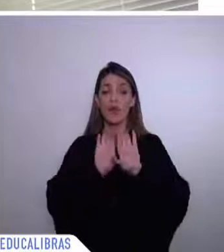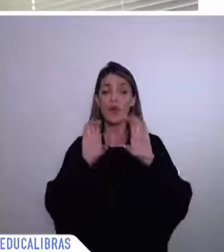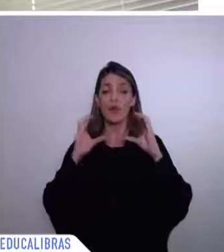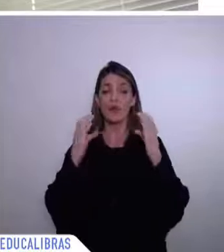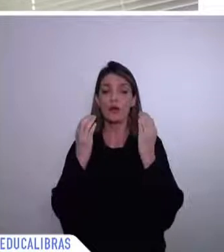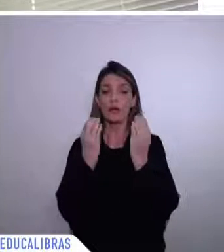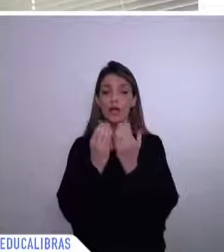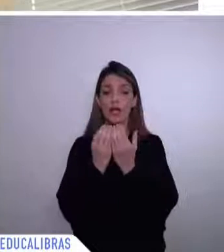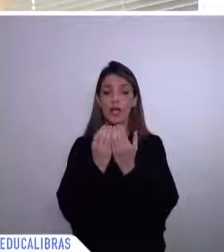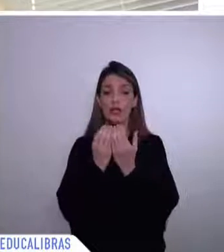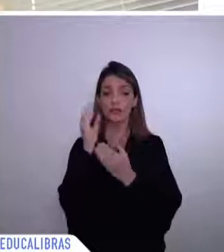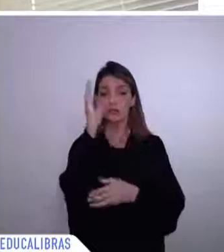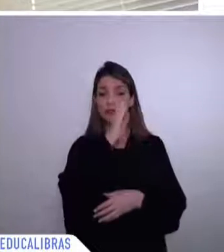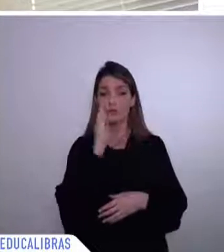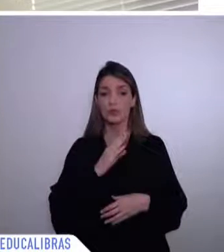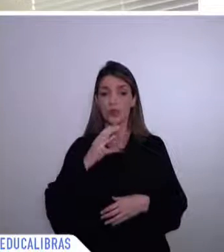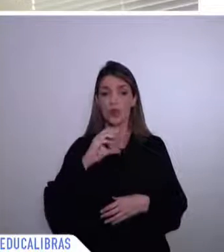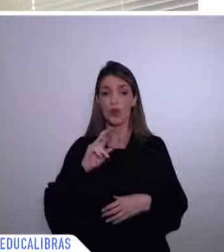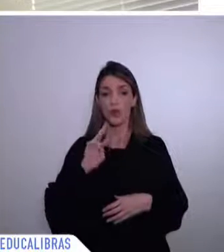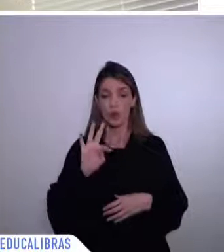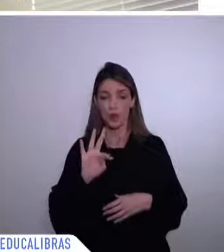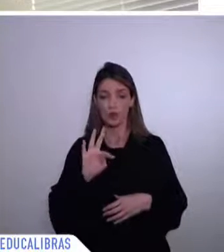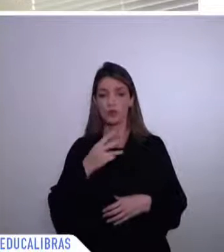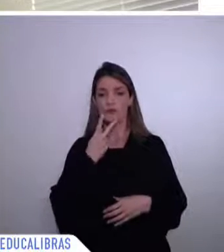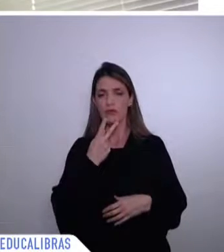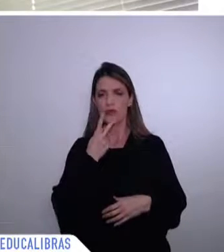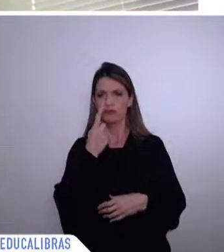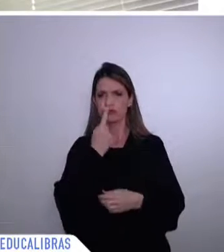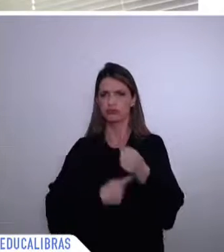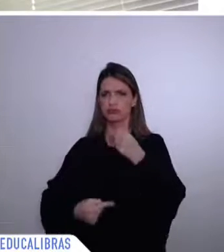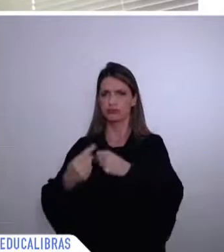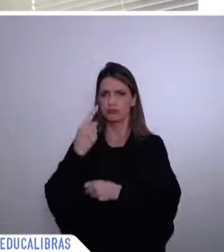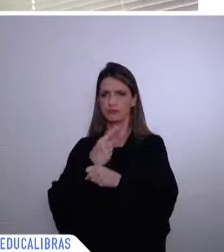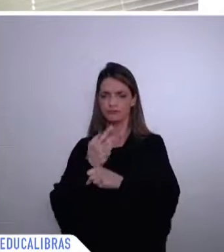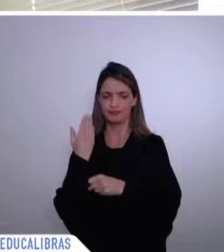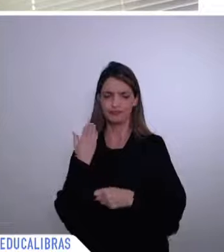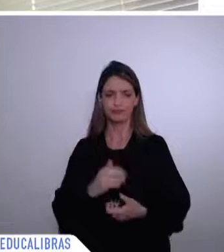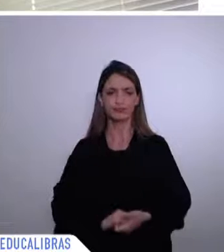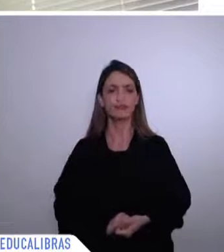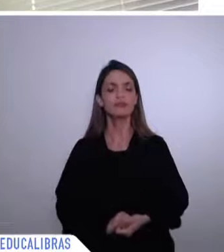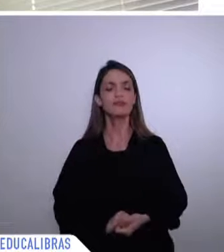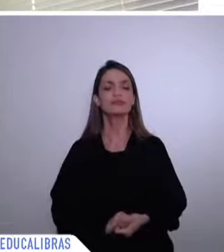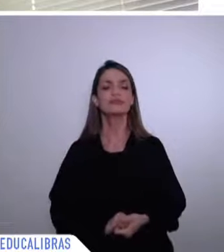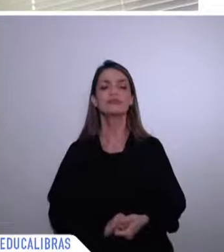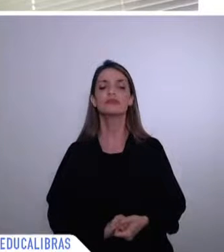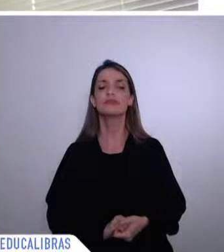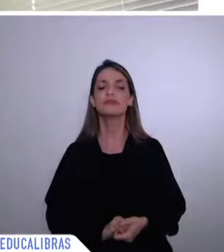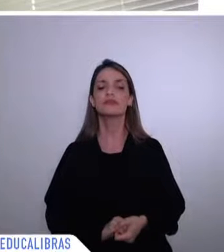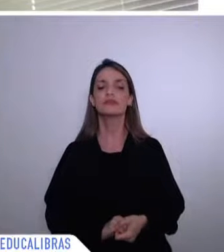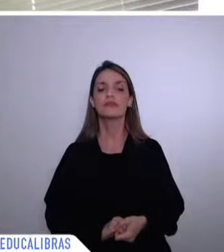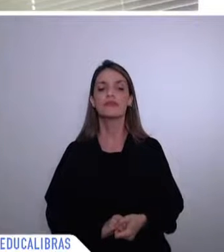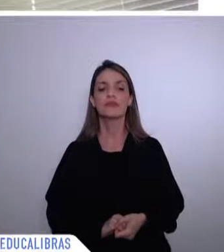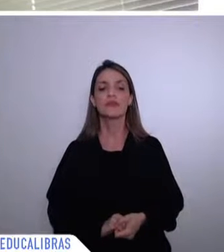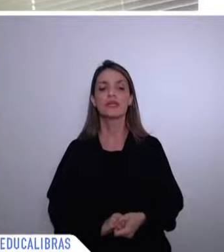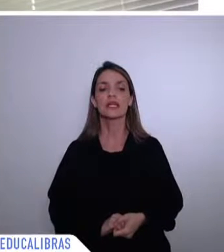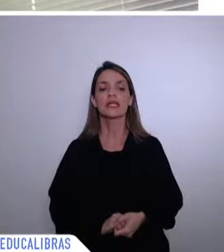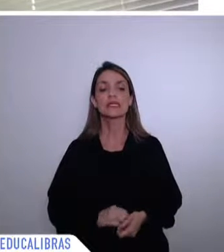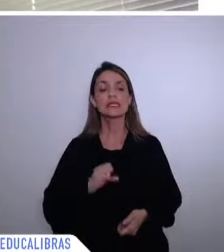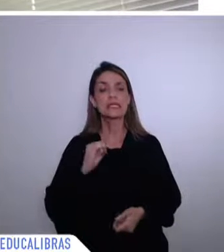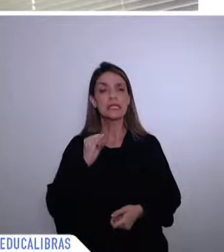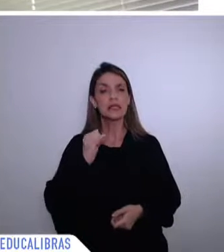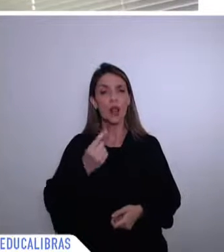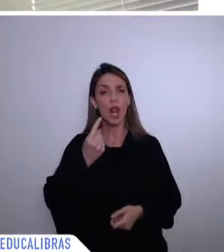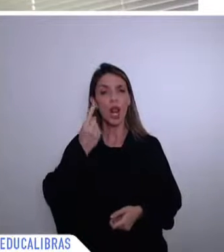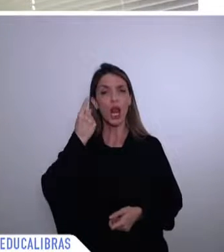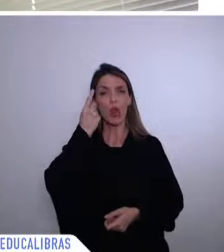when we organized our CUTE Congress, our National Congress a year ago, and I'm going to be talking a little bit